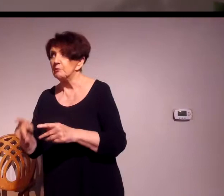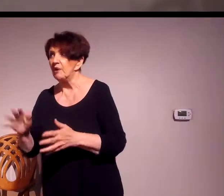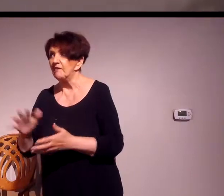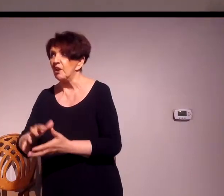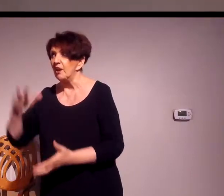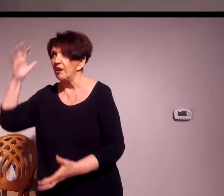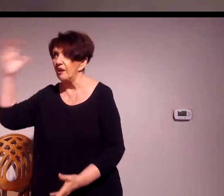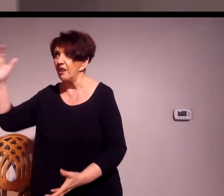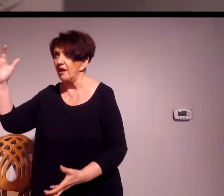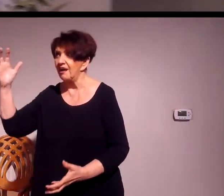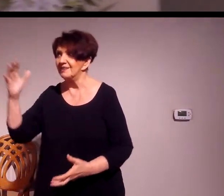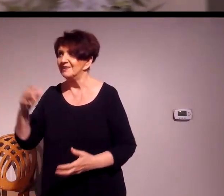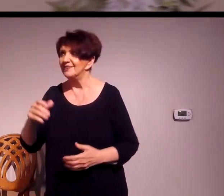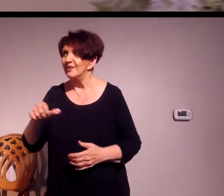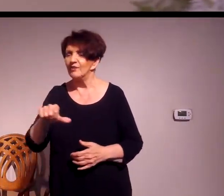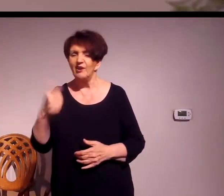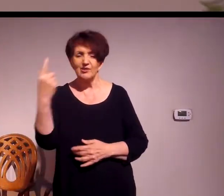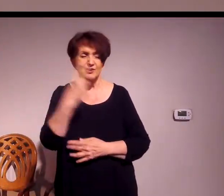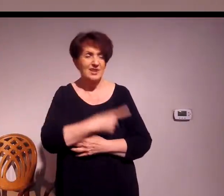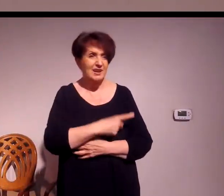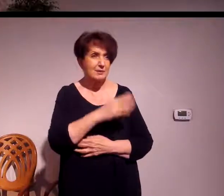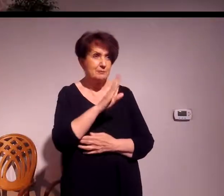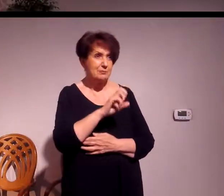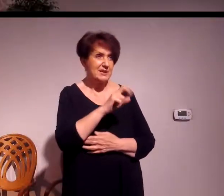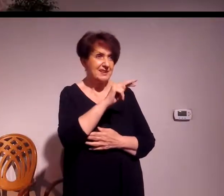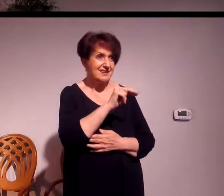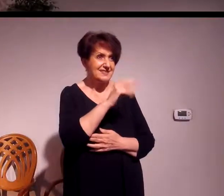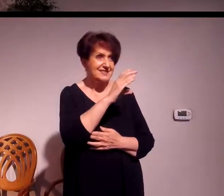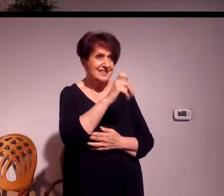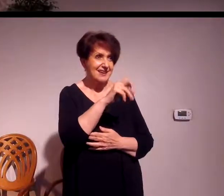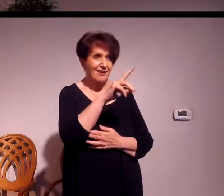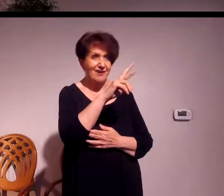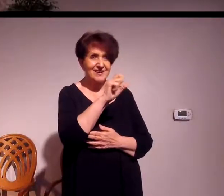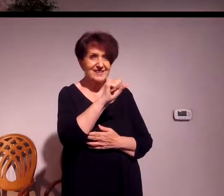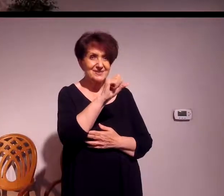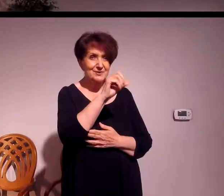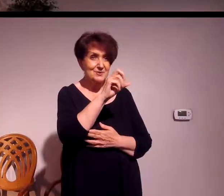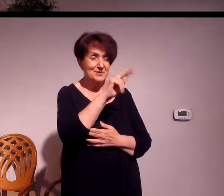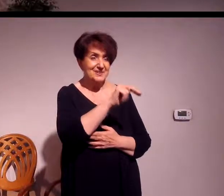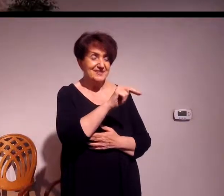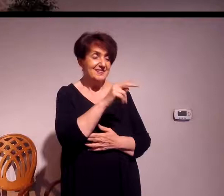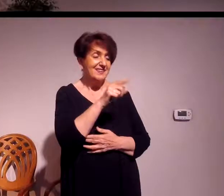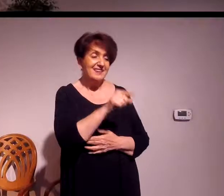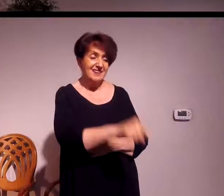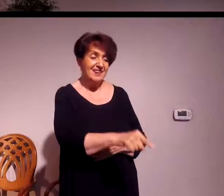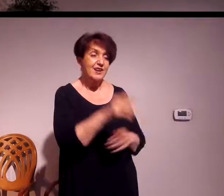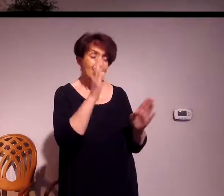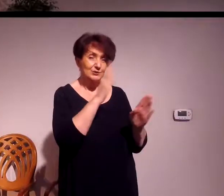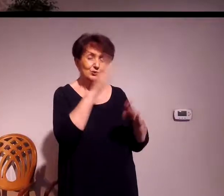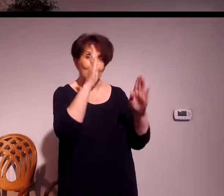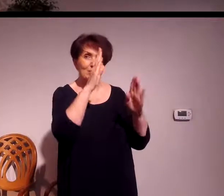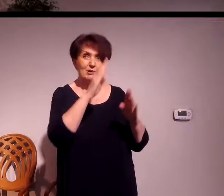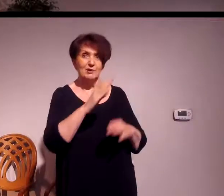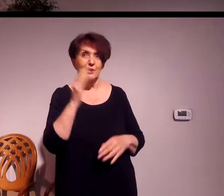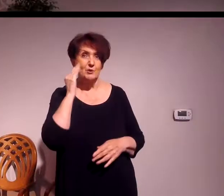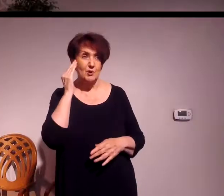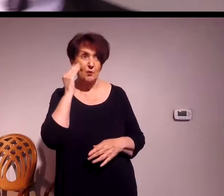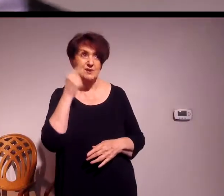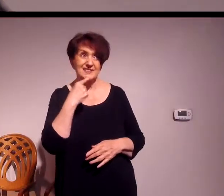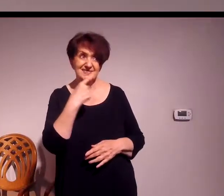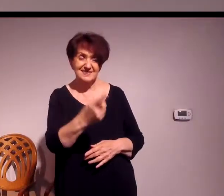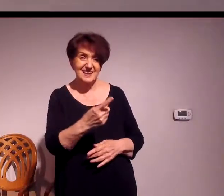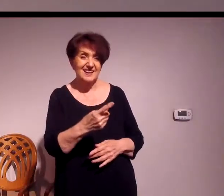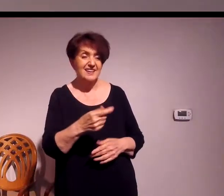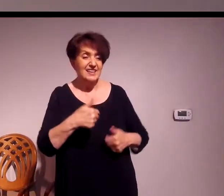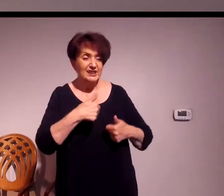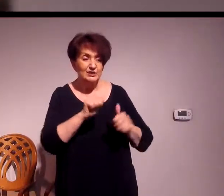got himself into one of them. Oh, my goodness. Ooh. See, being a motivational speaker, you know what to say and what not to say in certain crowds. He tried to